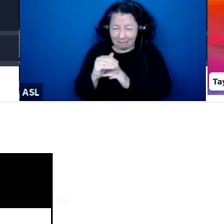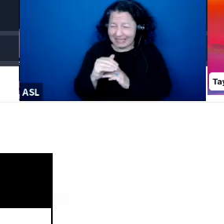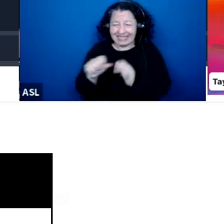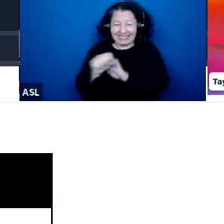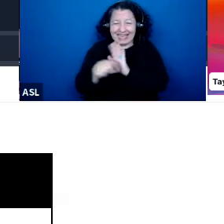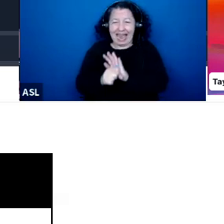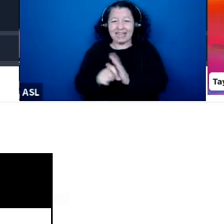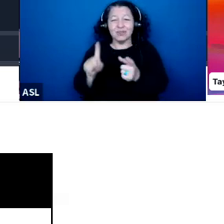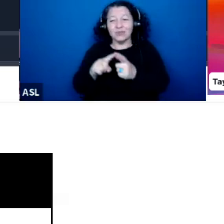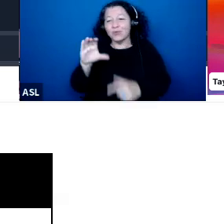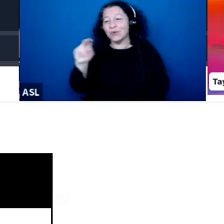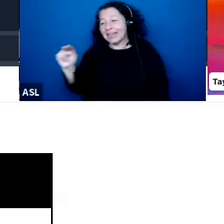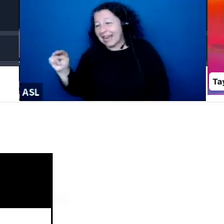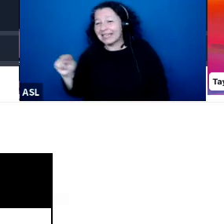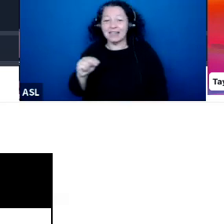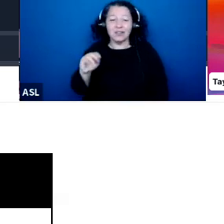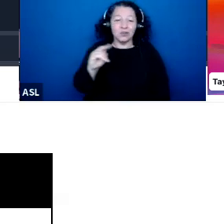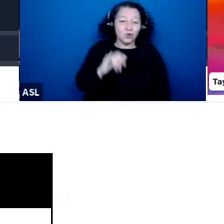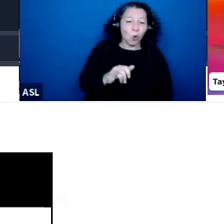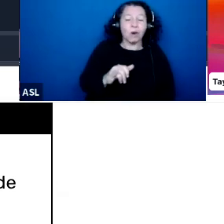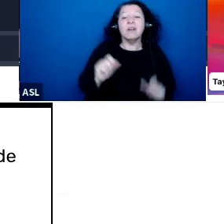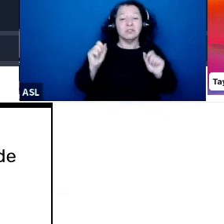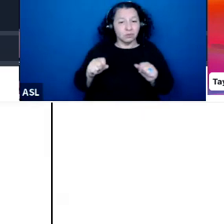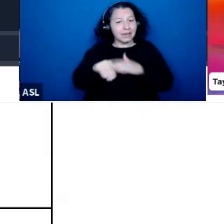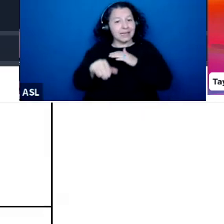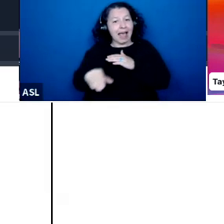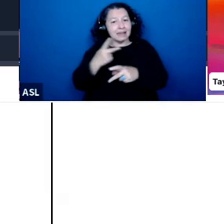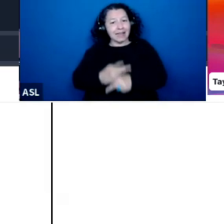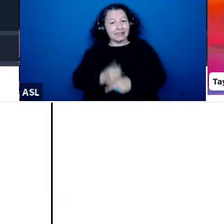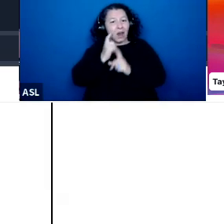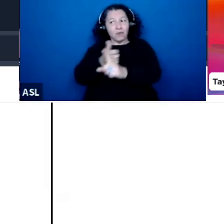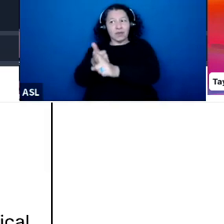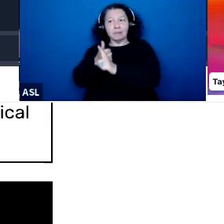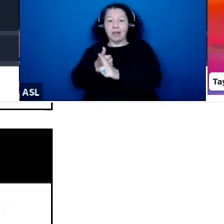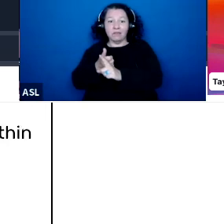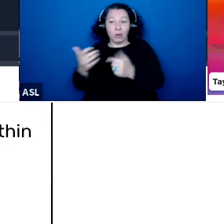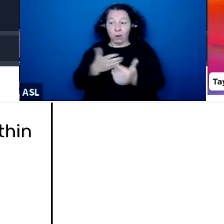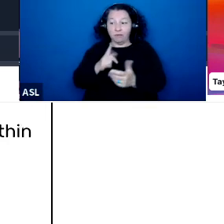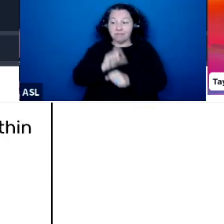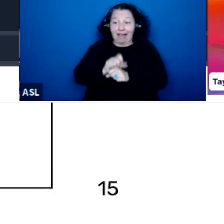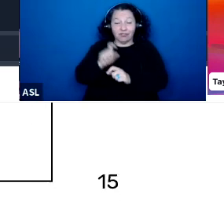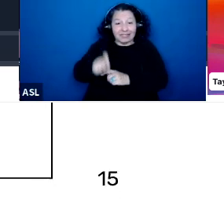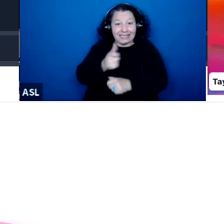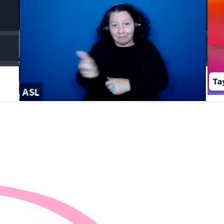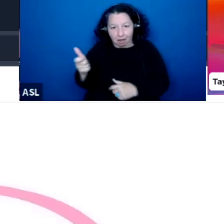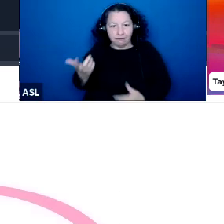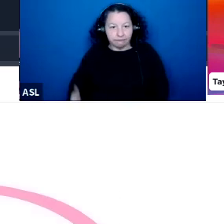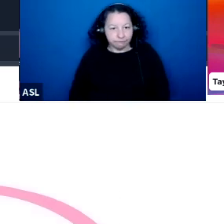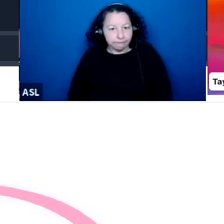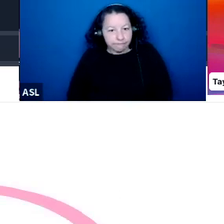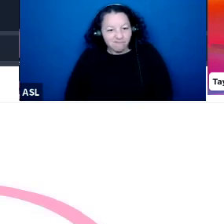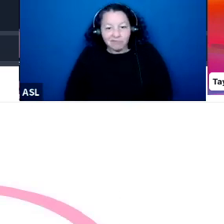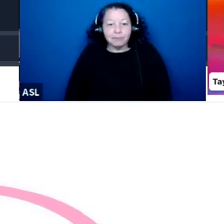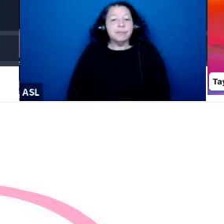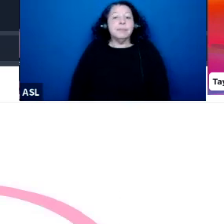up to Connecticut and New York, right? Just to be able to access care and the things that they actually need.